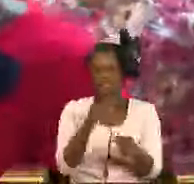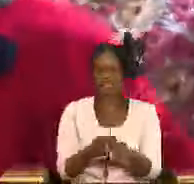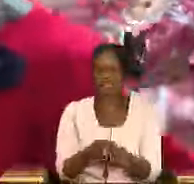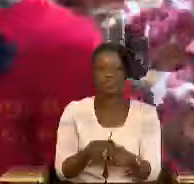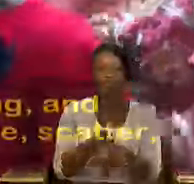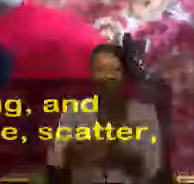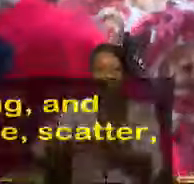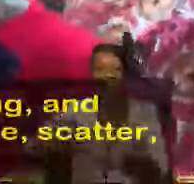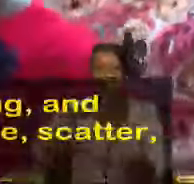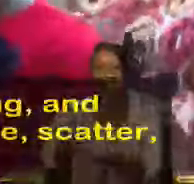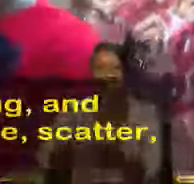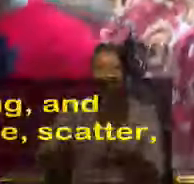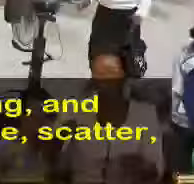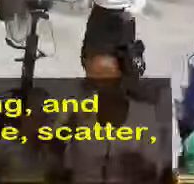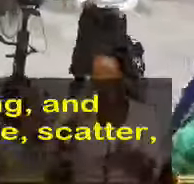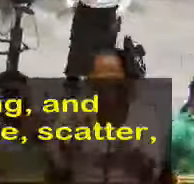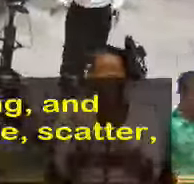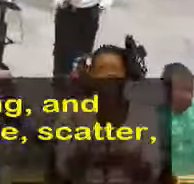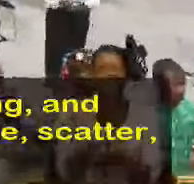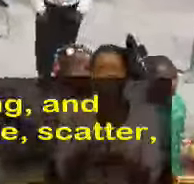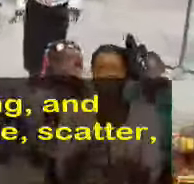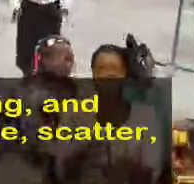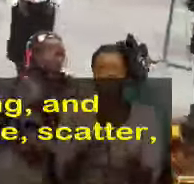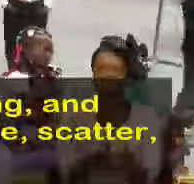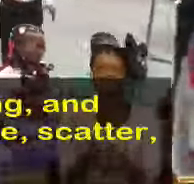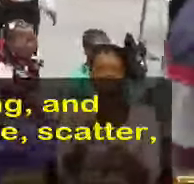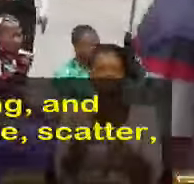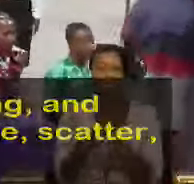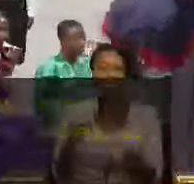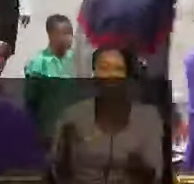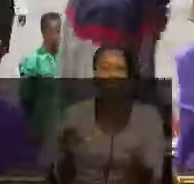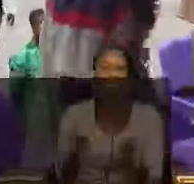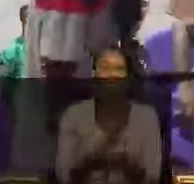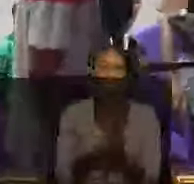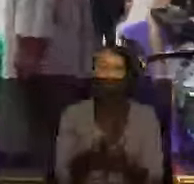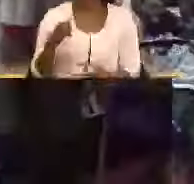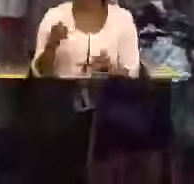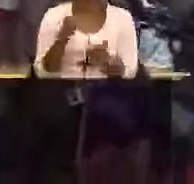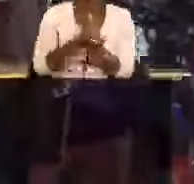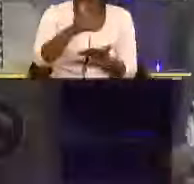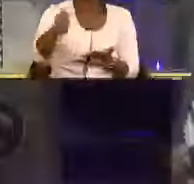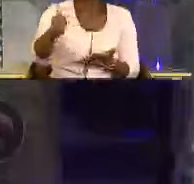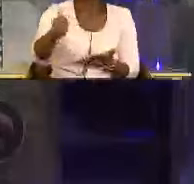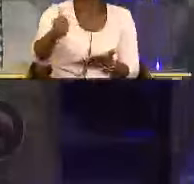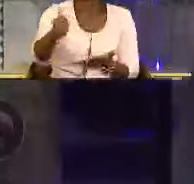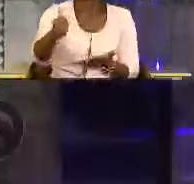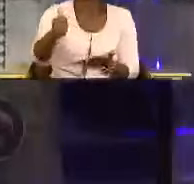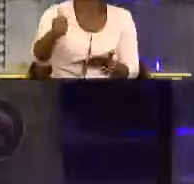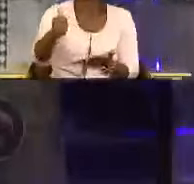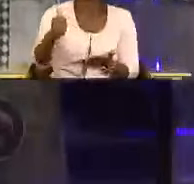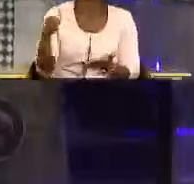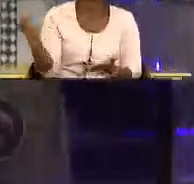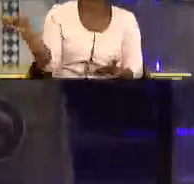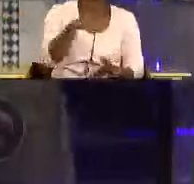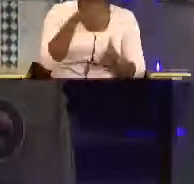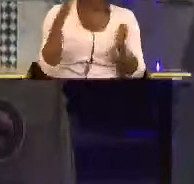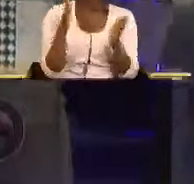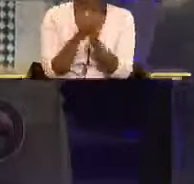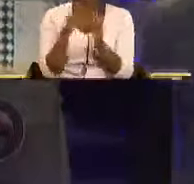Jesus in Jesus name we pray you will pray